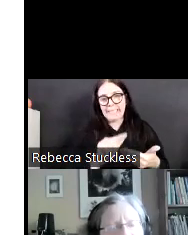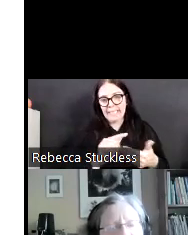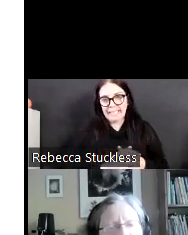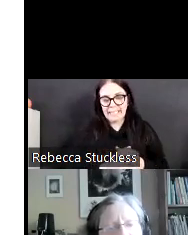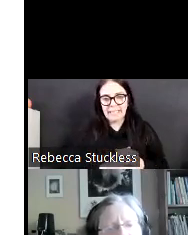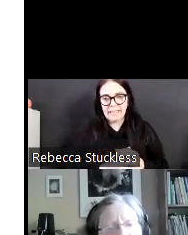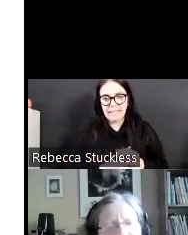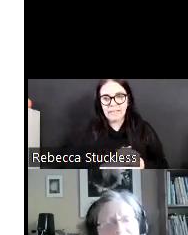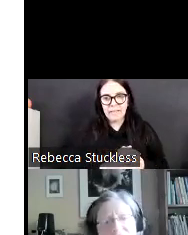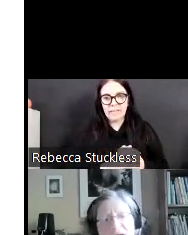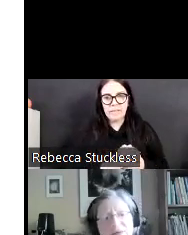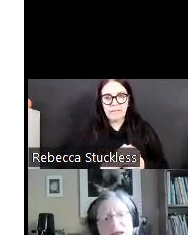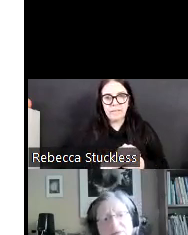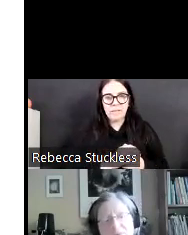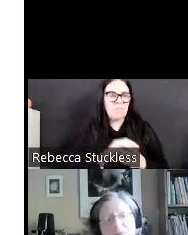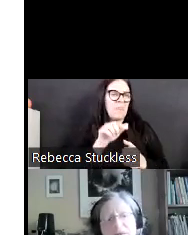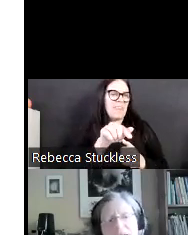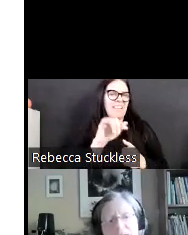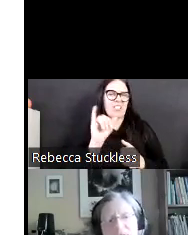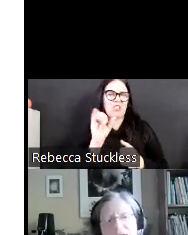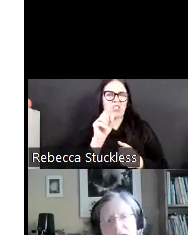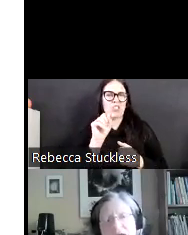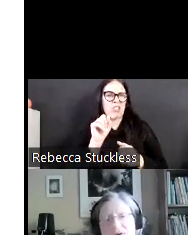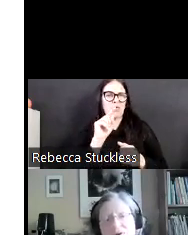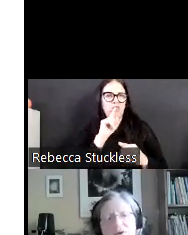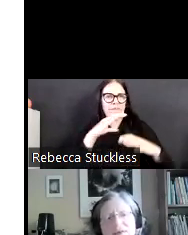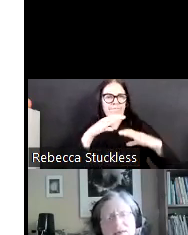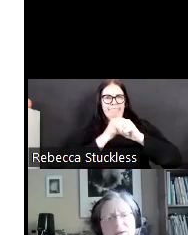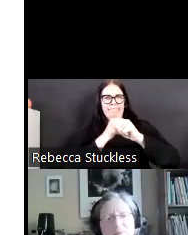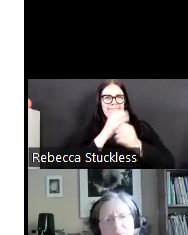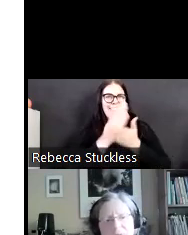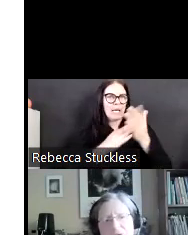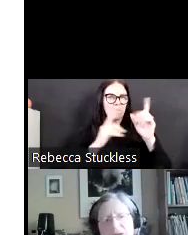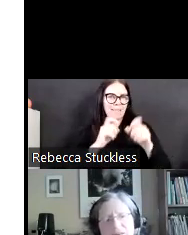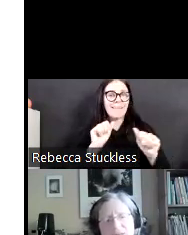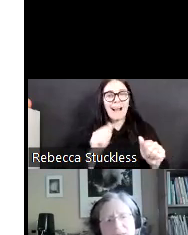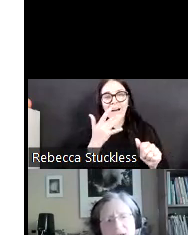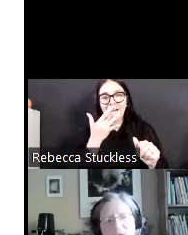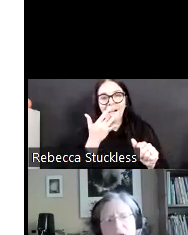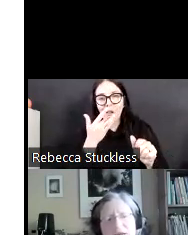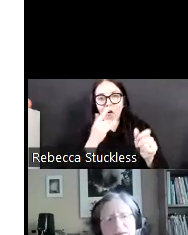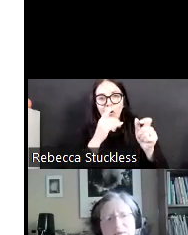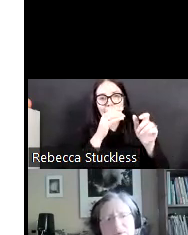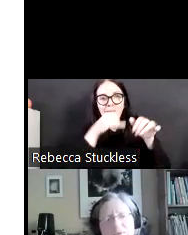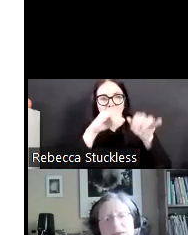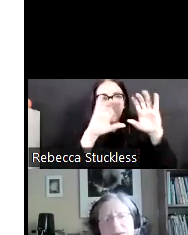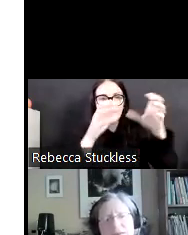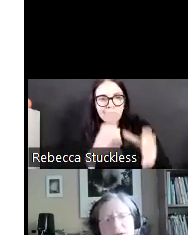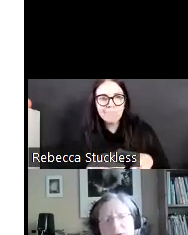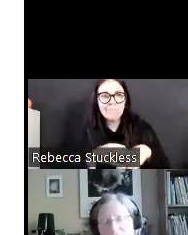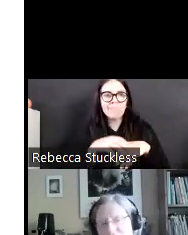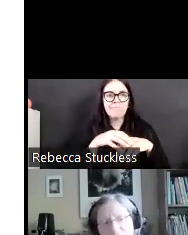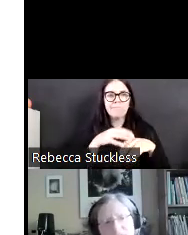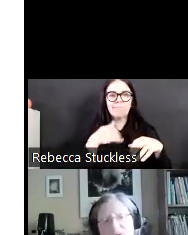So this is just a snapshot of some of the tests. You can get color coded. Red is weak, green